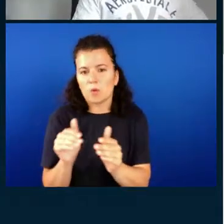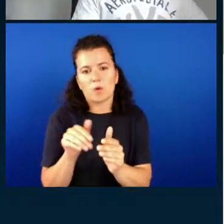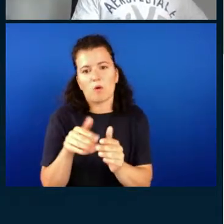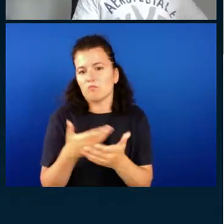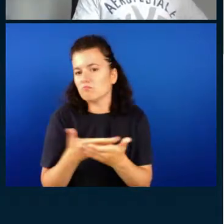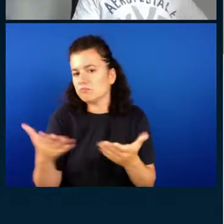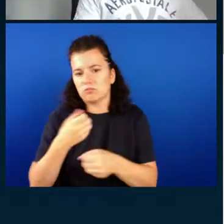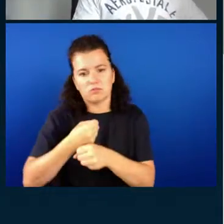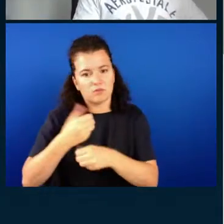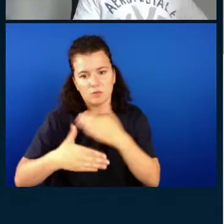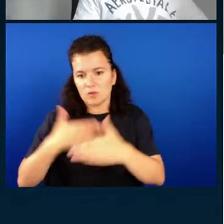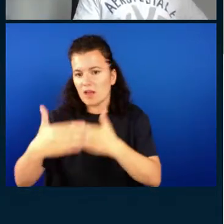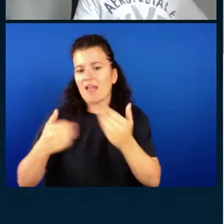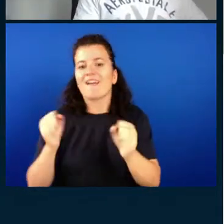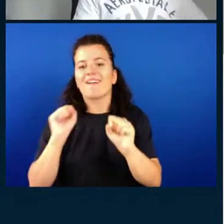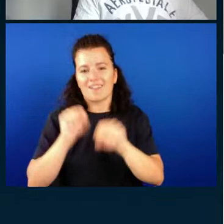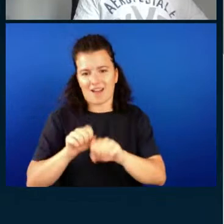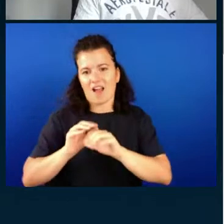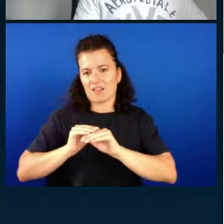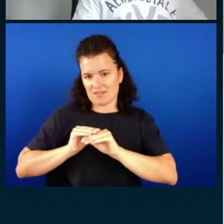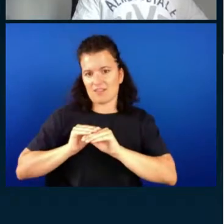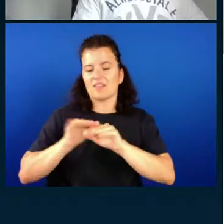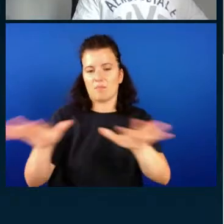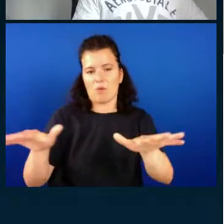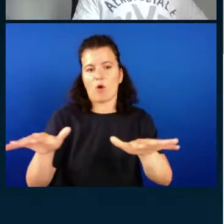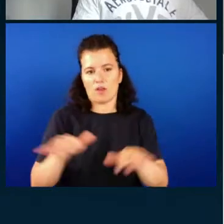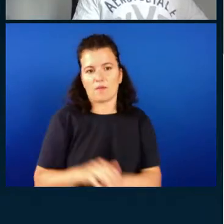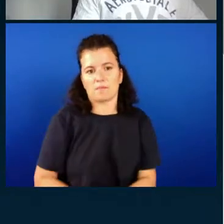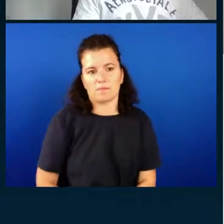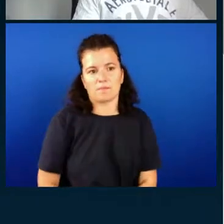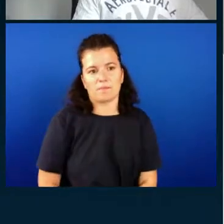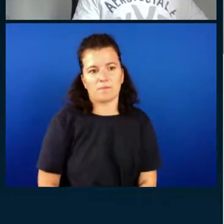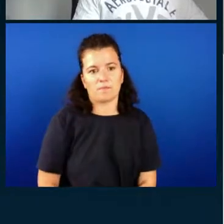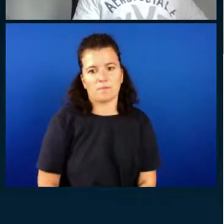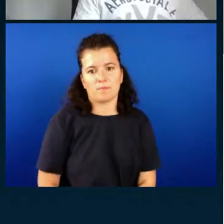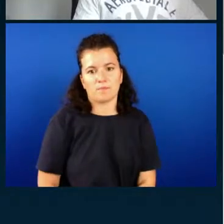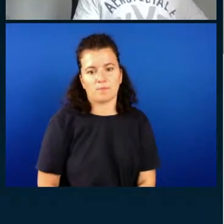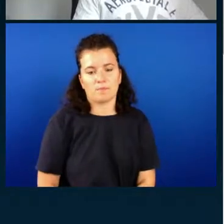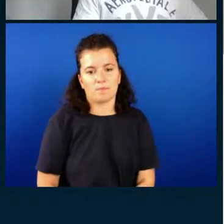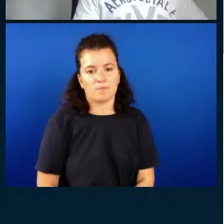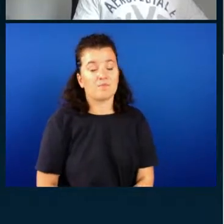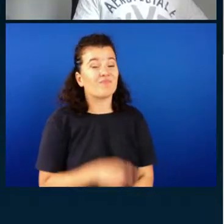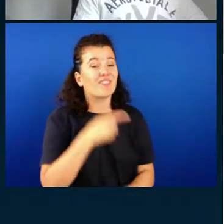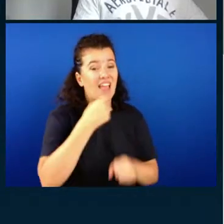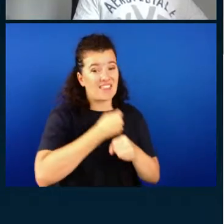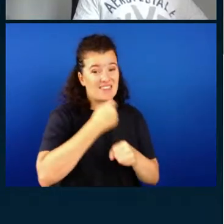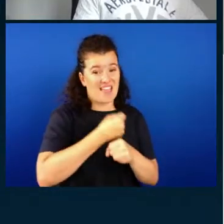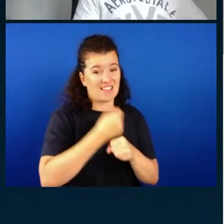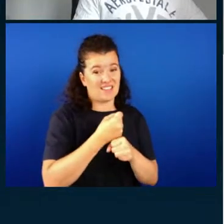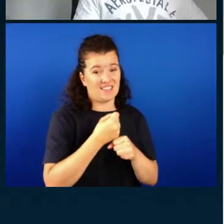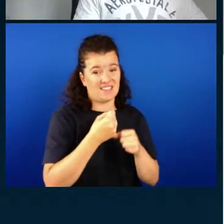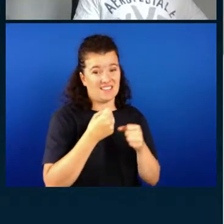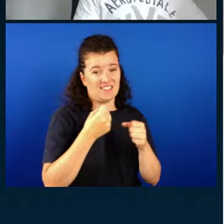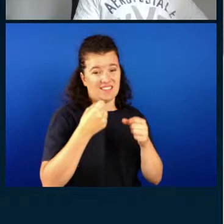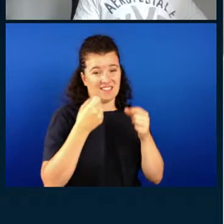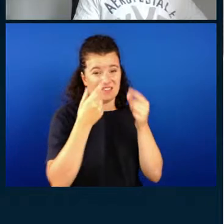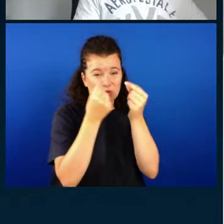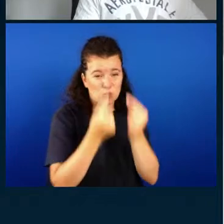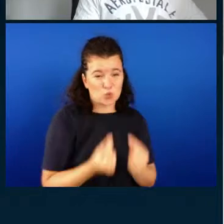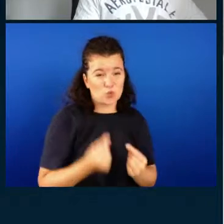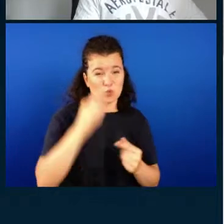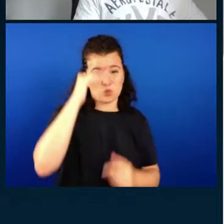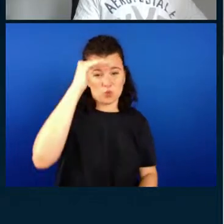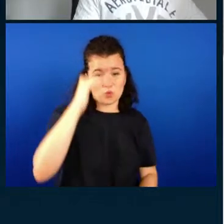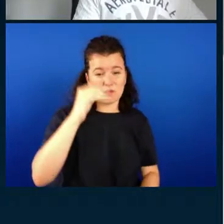and our artifact can be made. So there are a lot of tasks. So tasks are the smallest